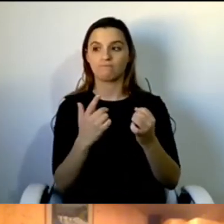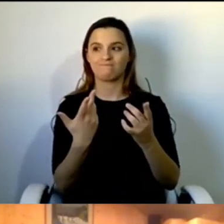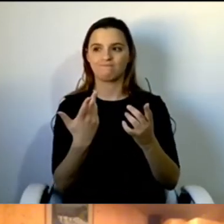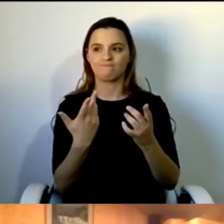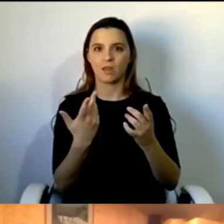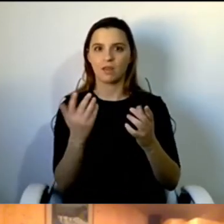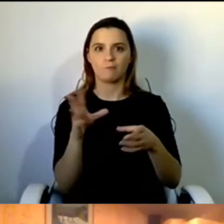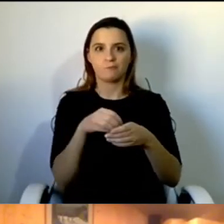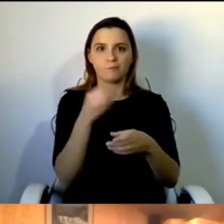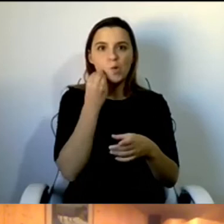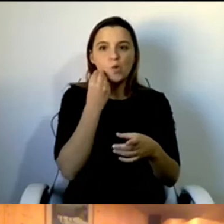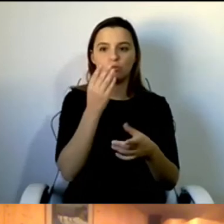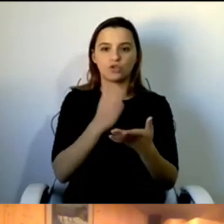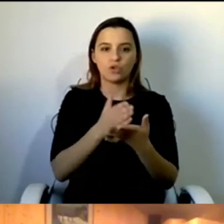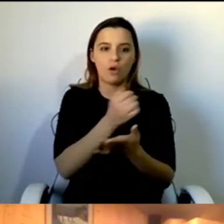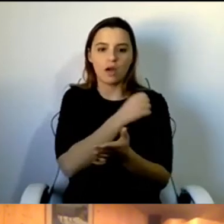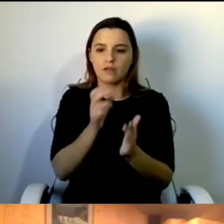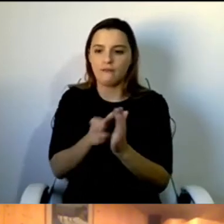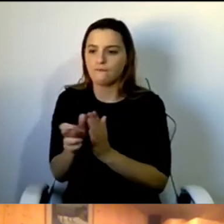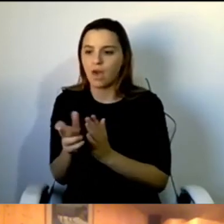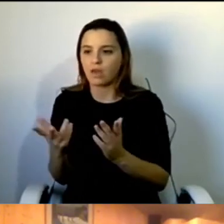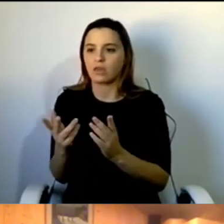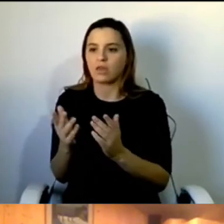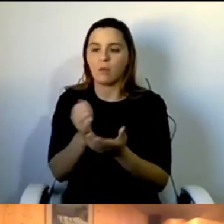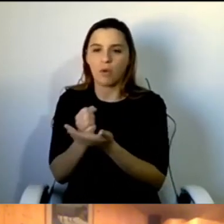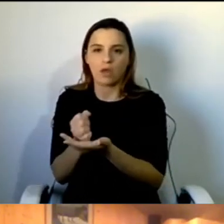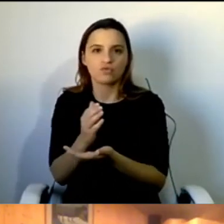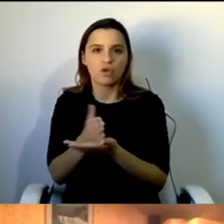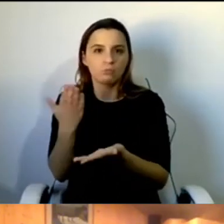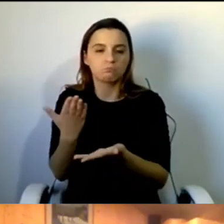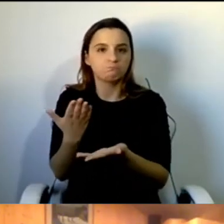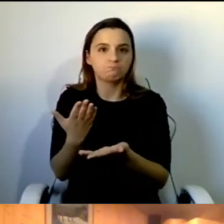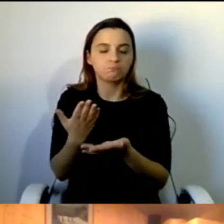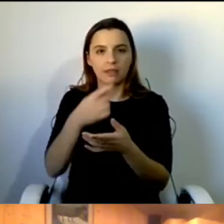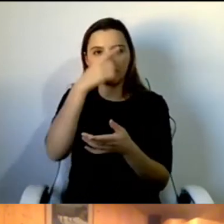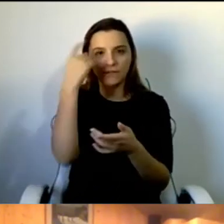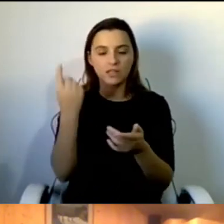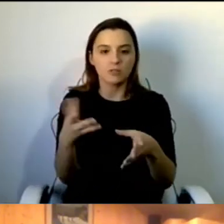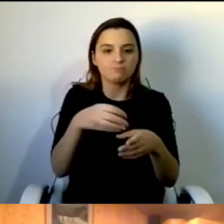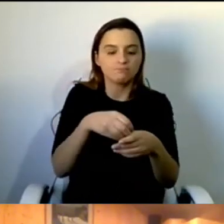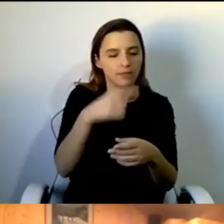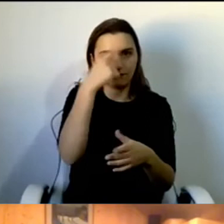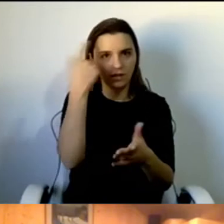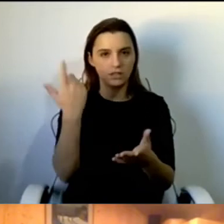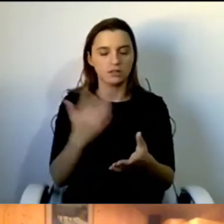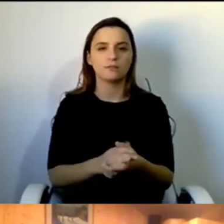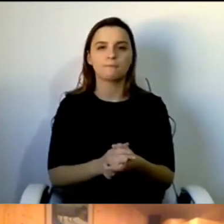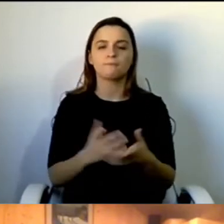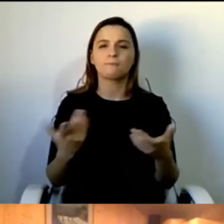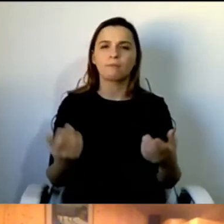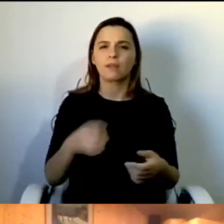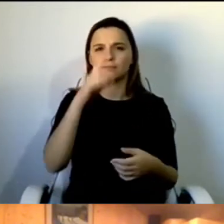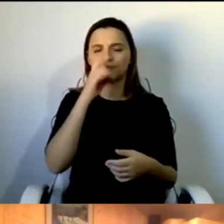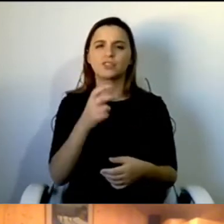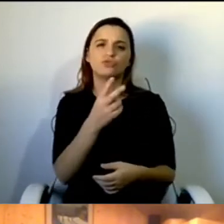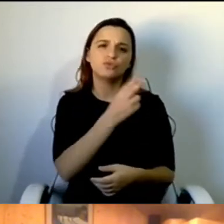the bosses of the social service administration in one of the areas in Stockholm,